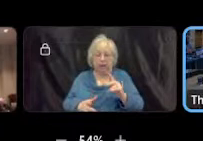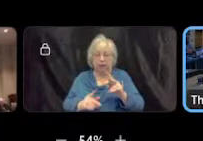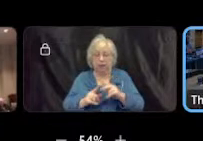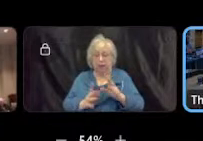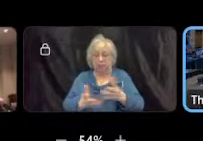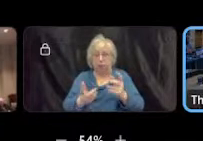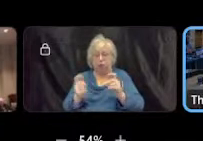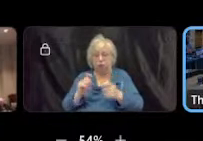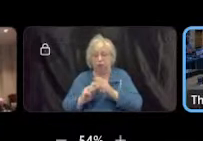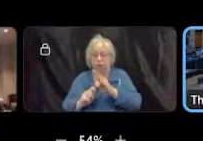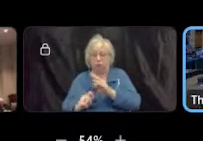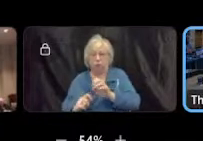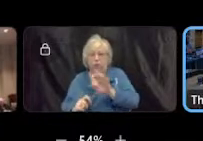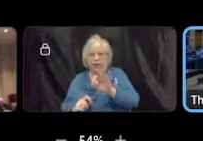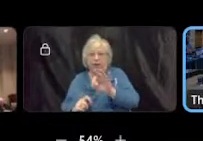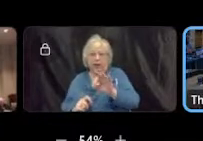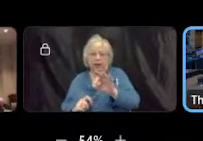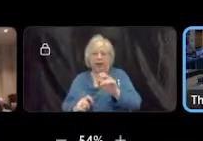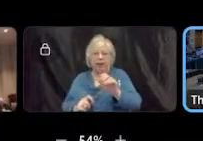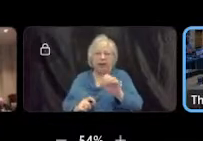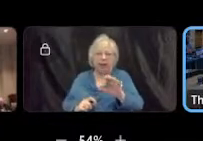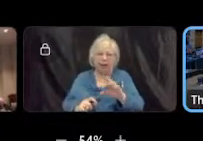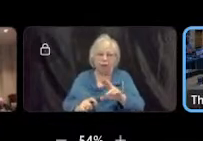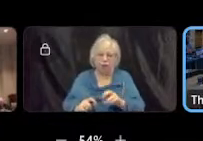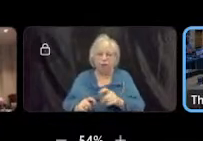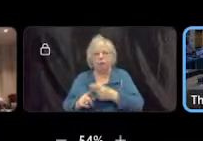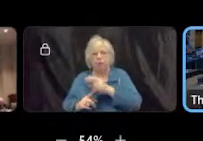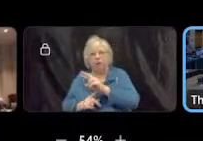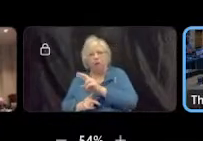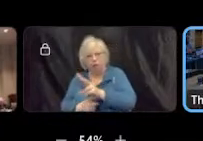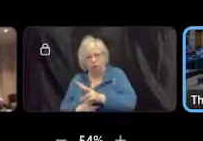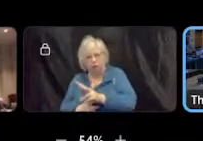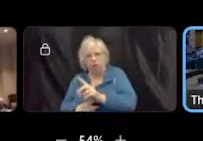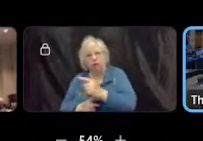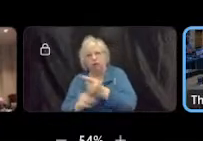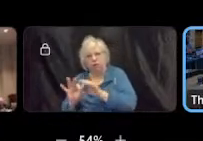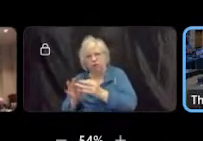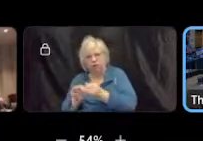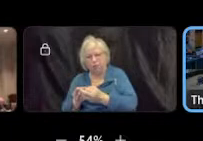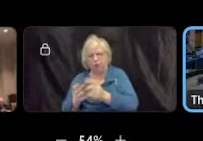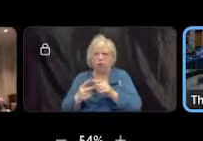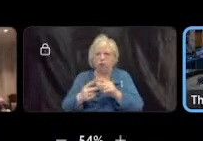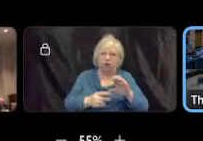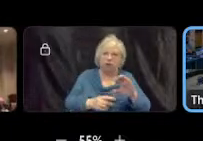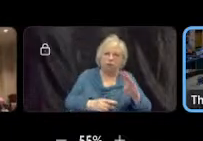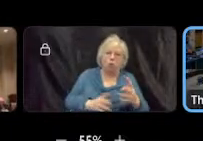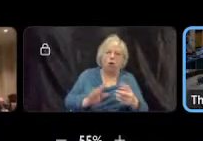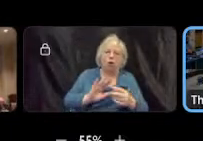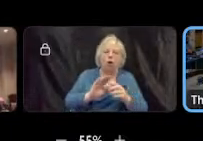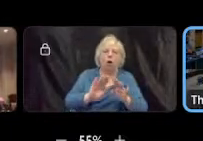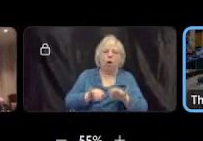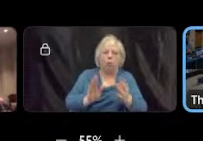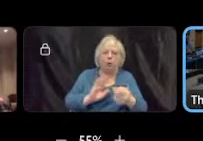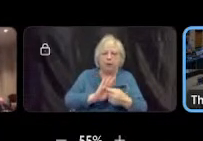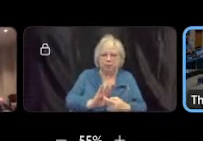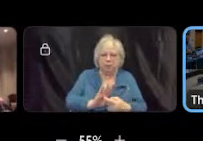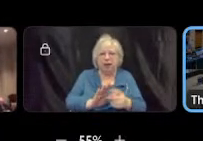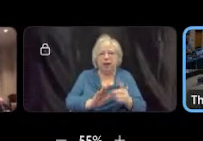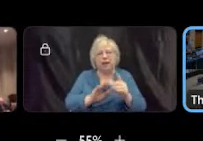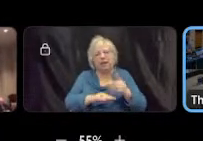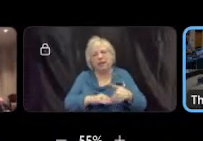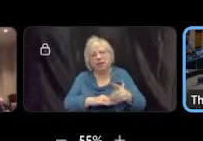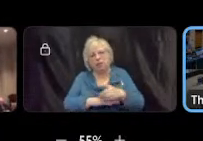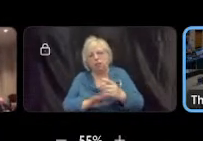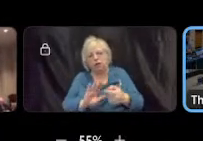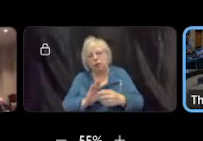this 4.92 acre property from R2 Single Family District to C4 Open Display District to allow future commercial